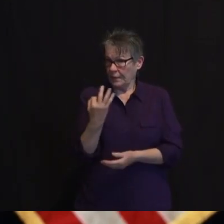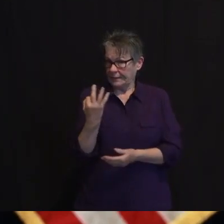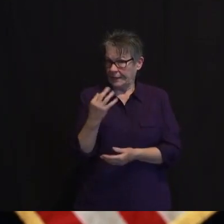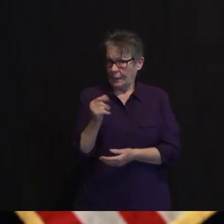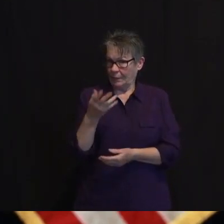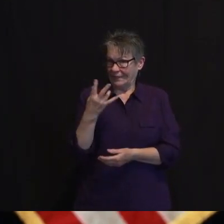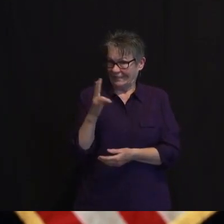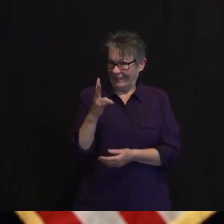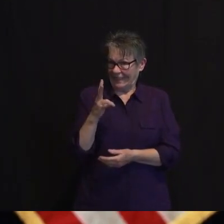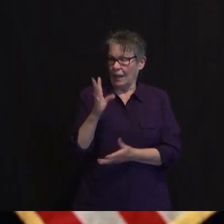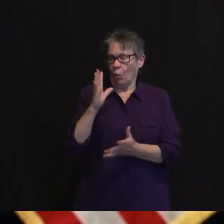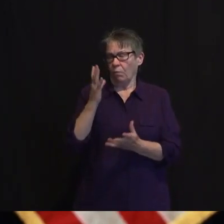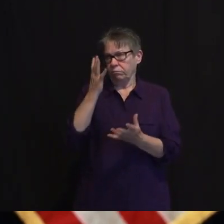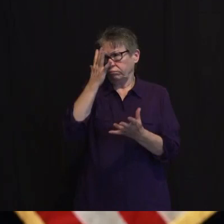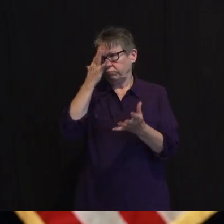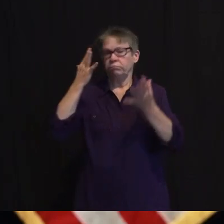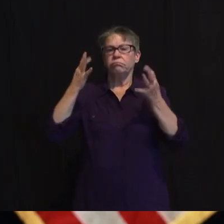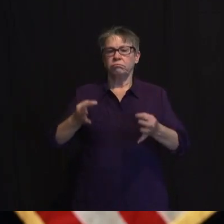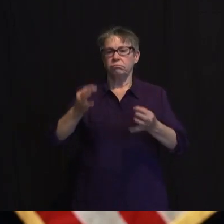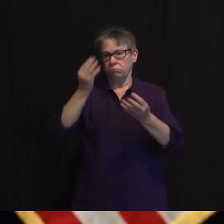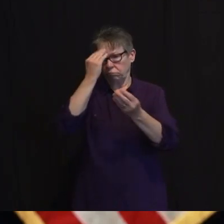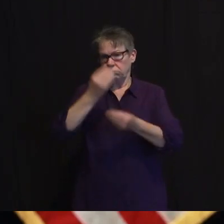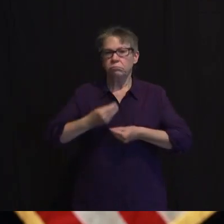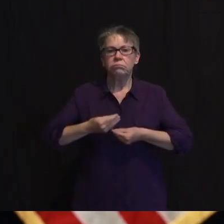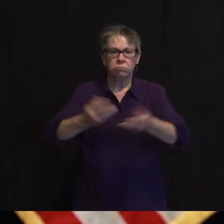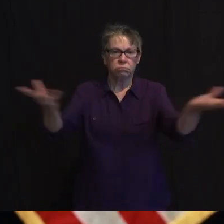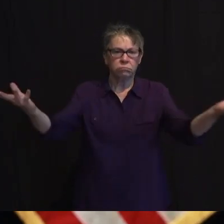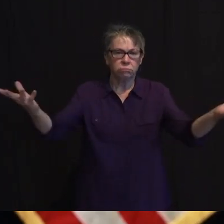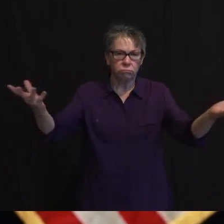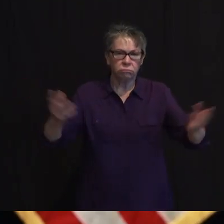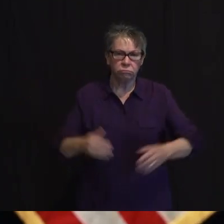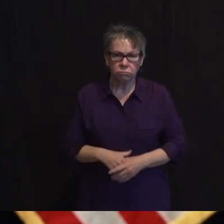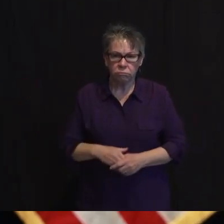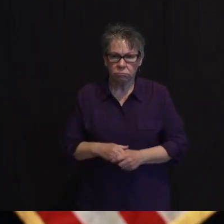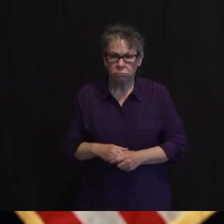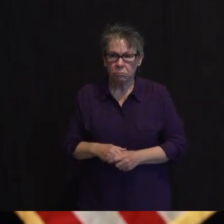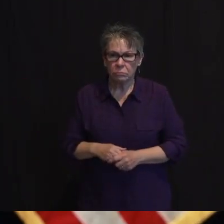the phone with the Secretary of Veterans Affairs, Secretary Wilkie,